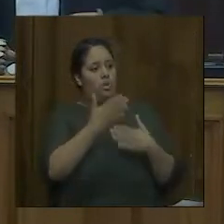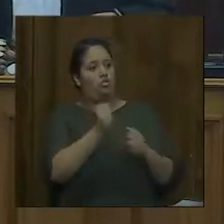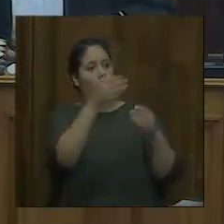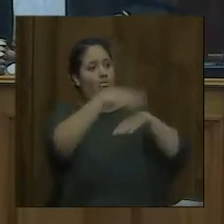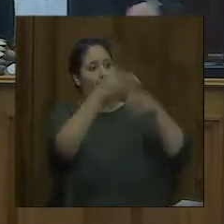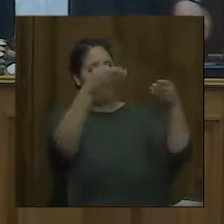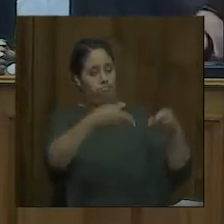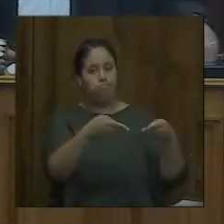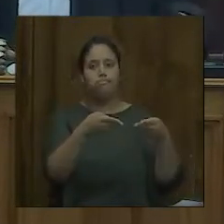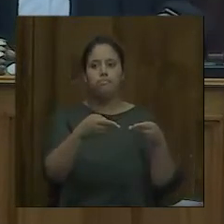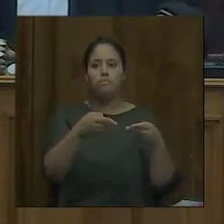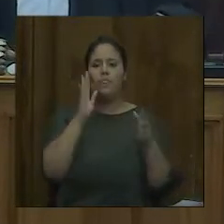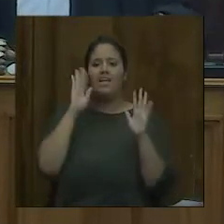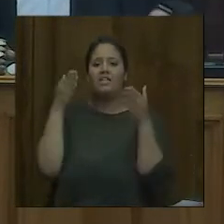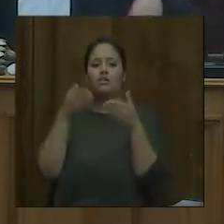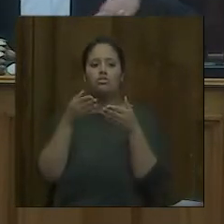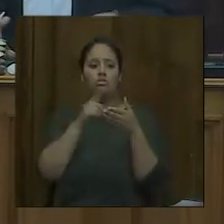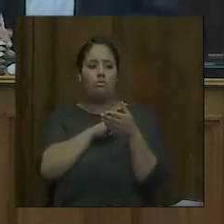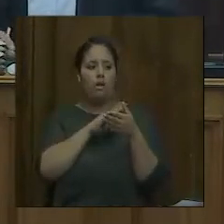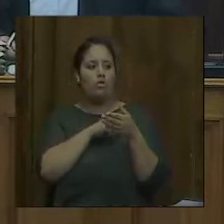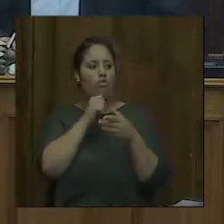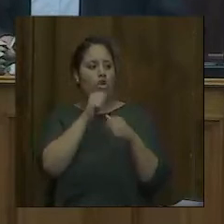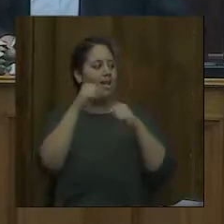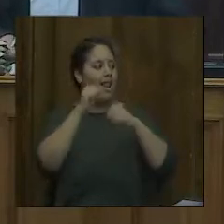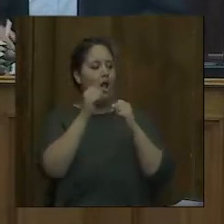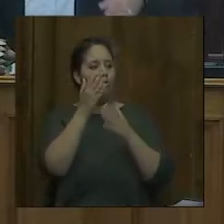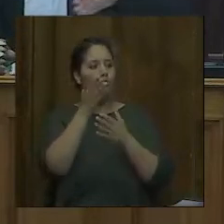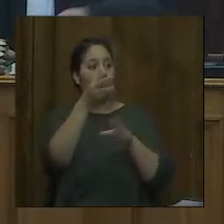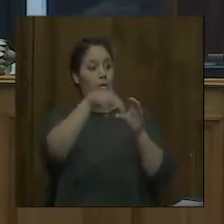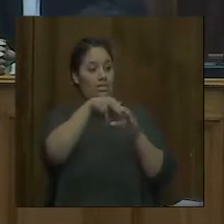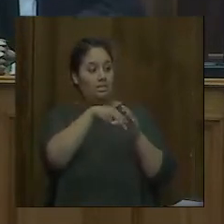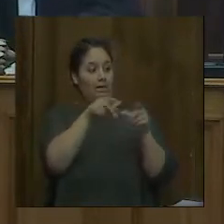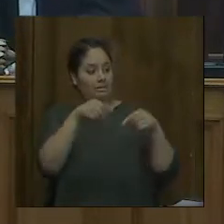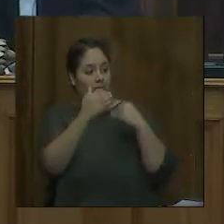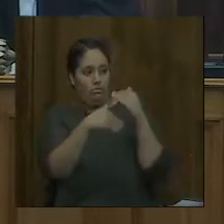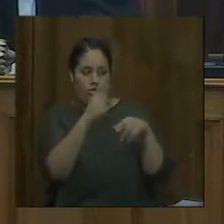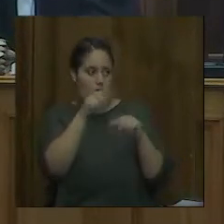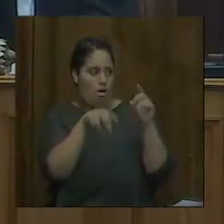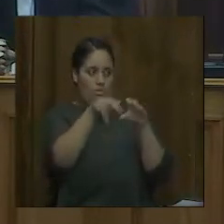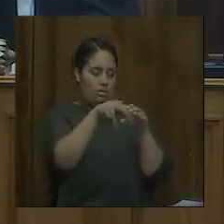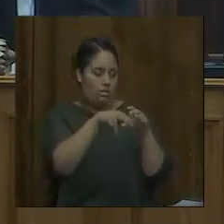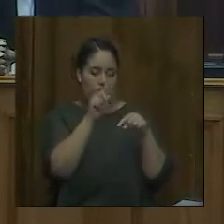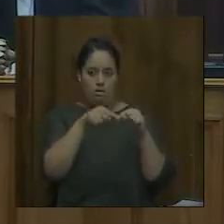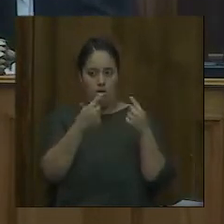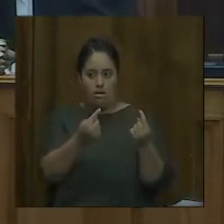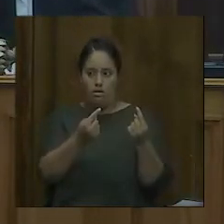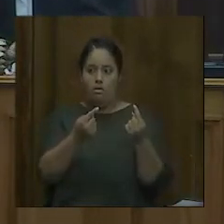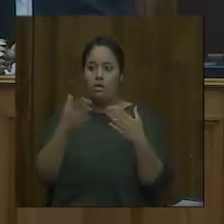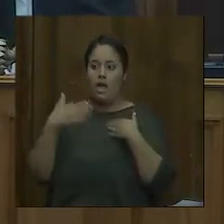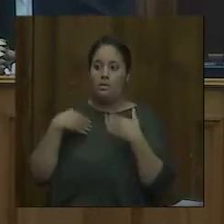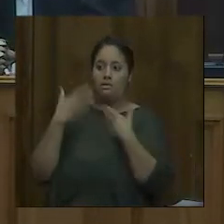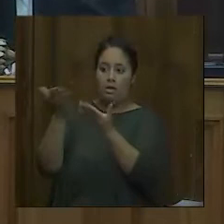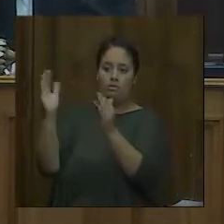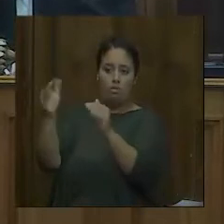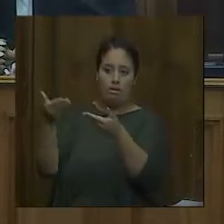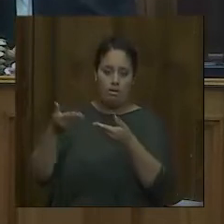appreciated. Just to draw your attention to the fact that you're not allowed to participate in the proceedings of the day. To the administrators,